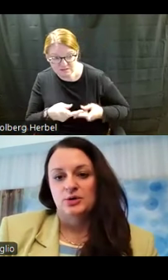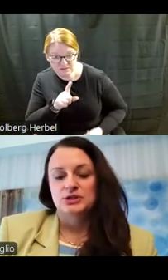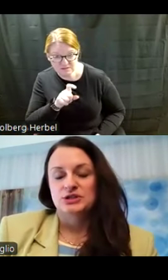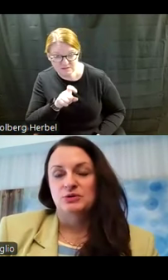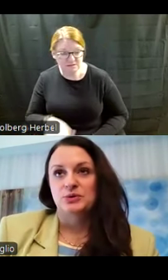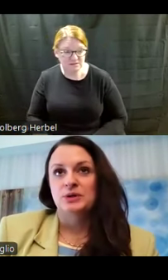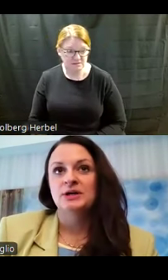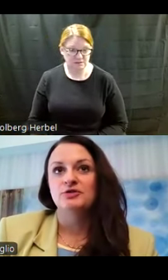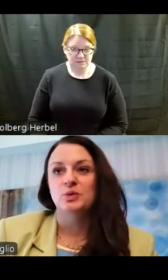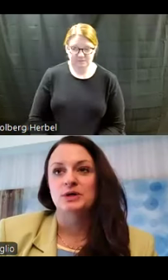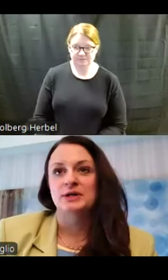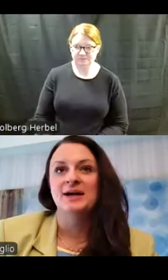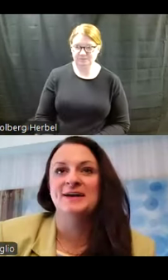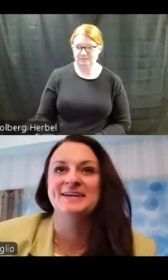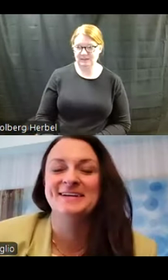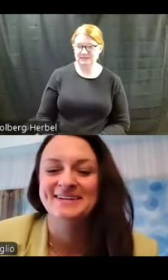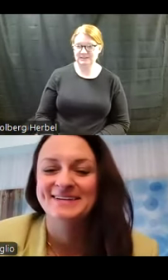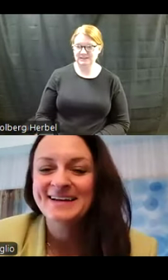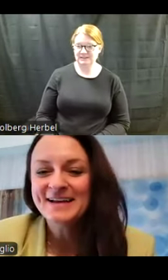So I know I just threw 4